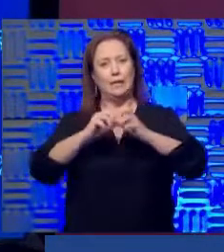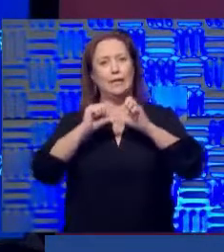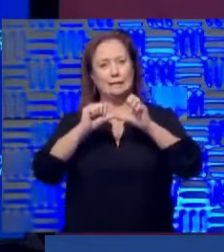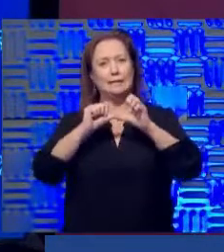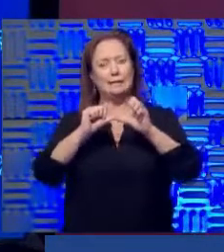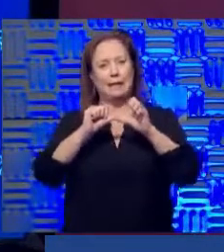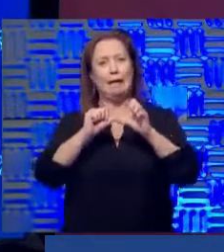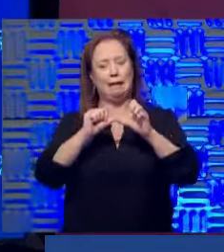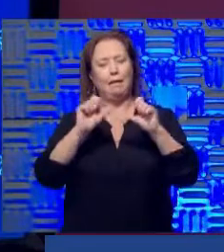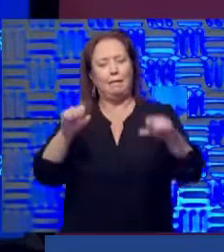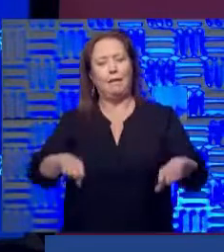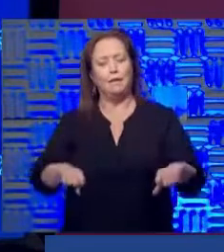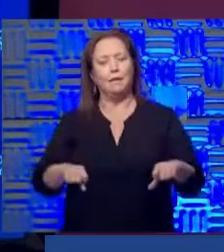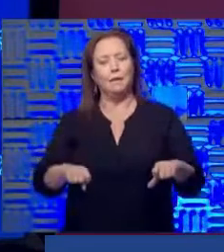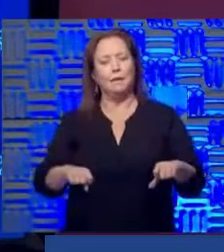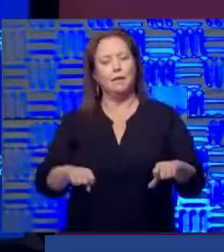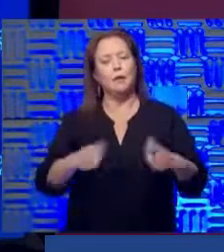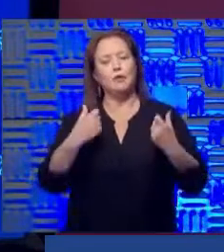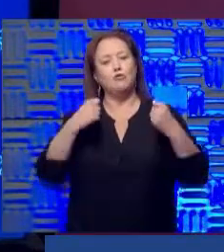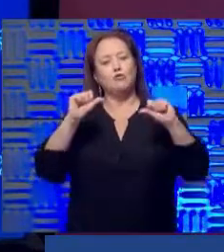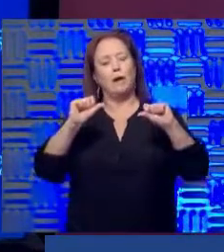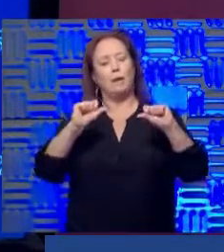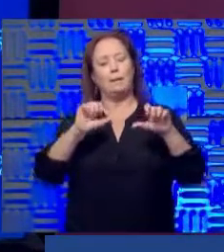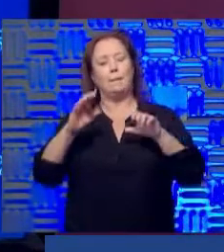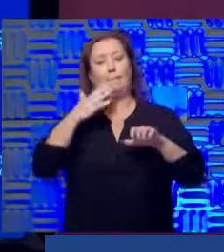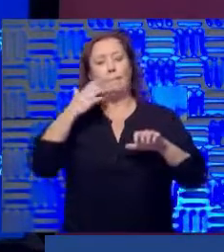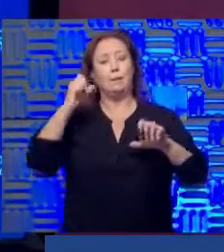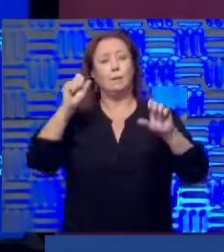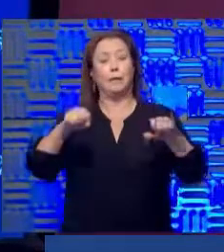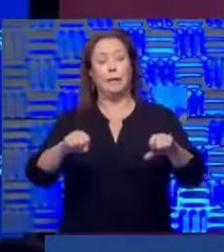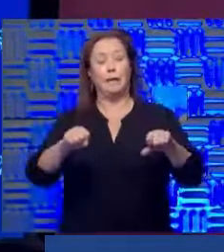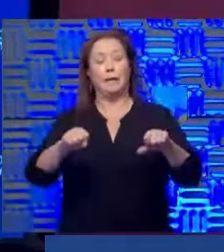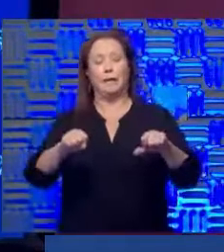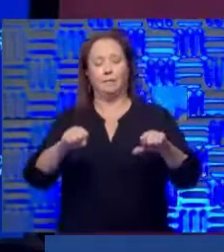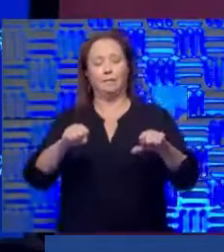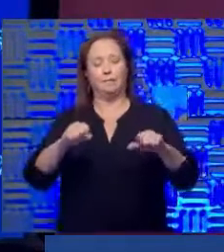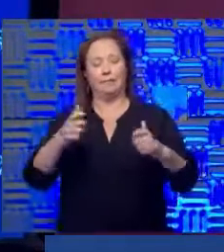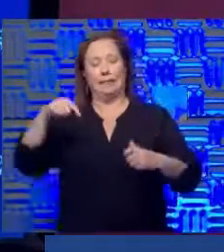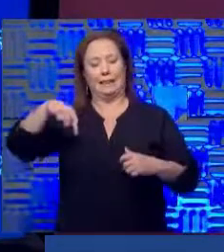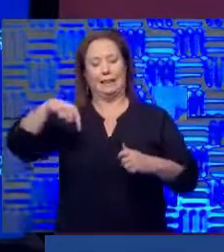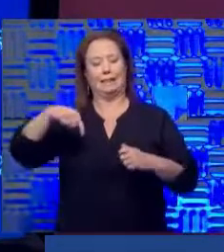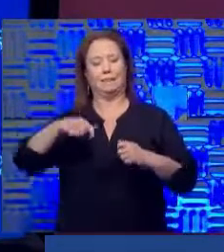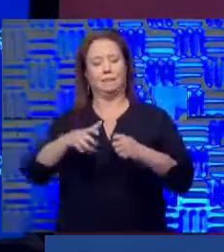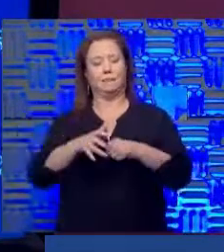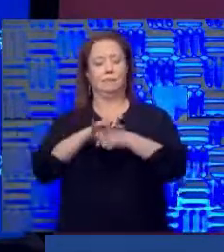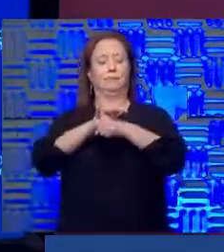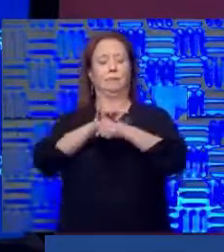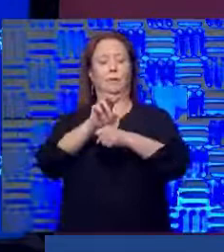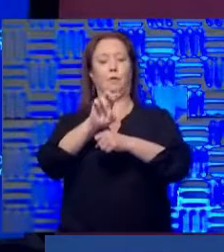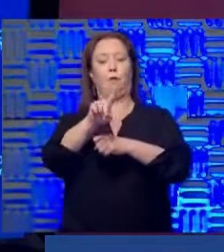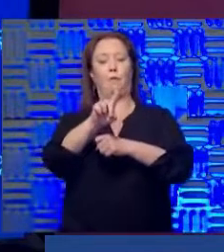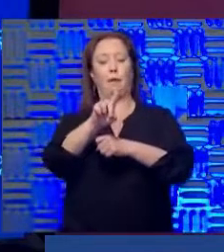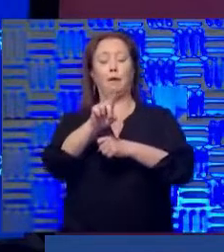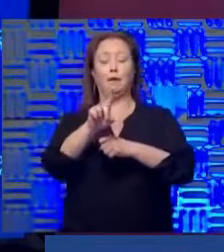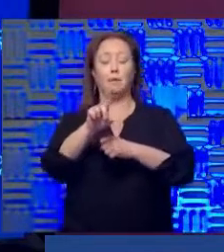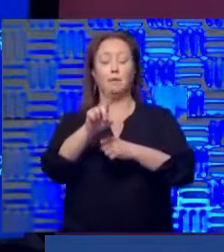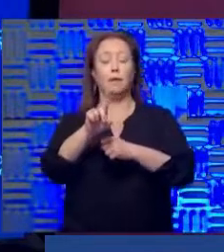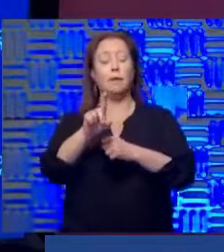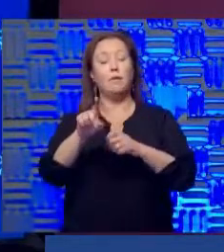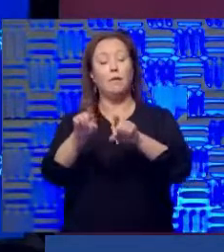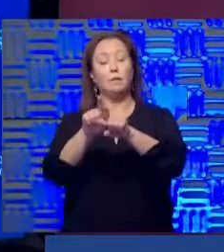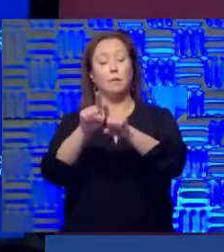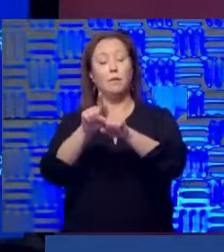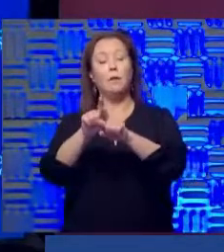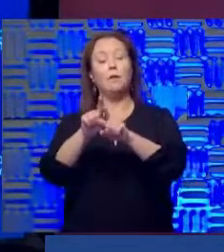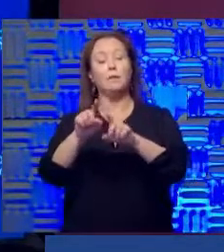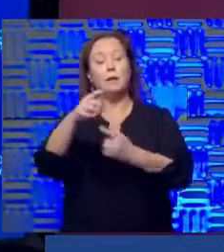you, and you can try to be as best you can, even in the face of those who might not be doing as much as you would hope they